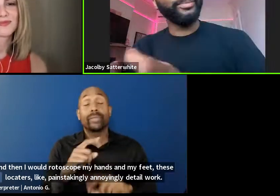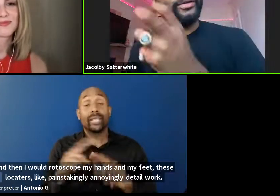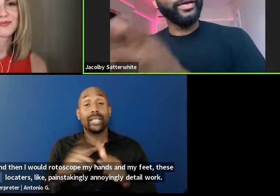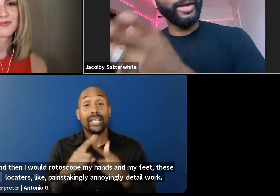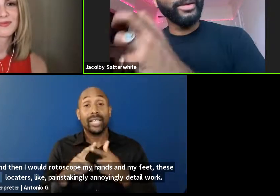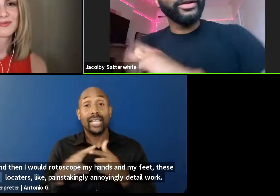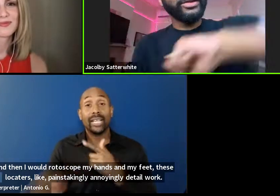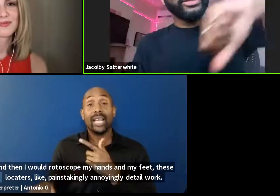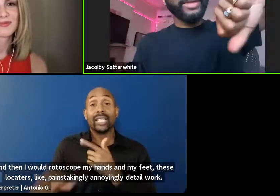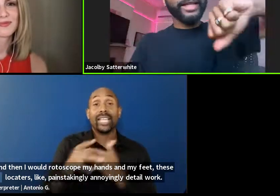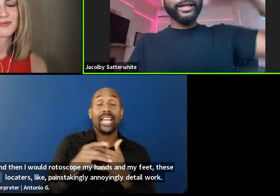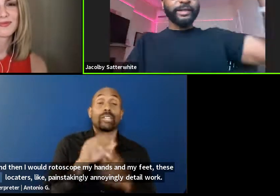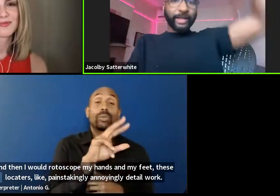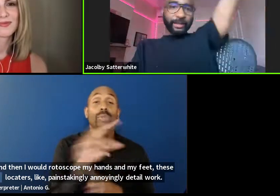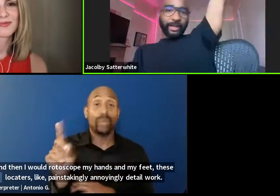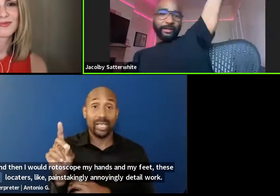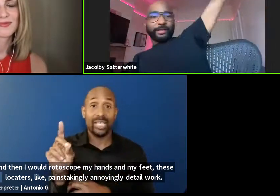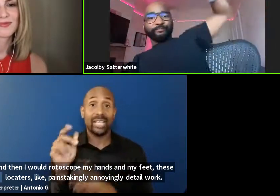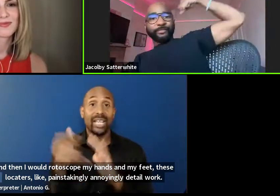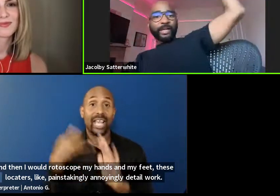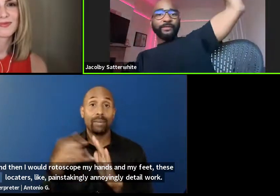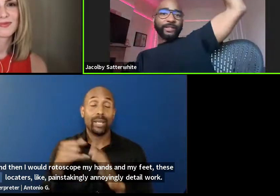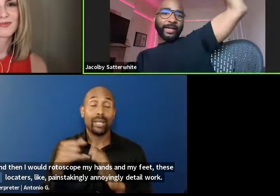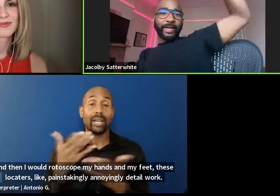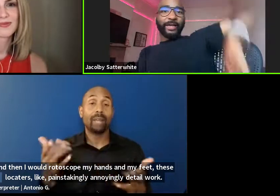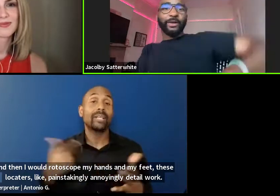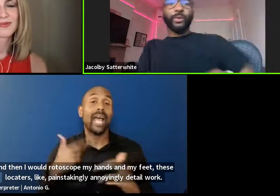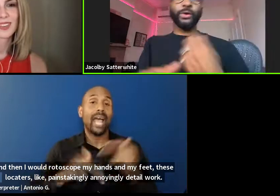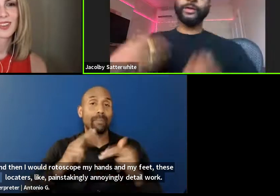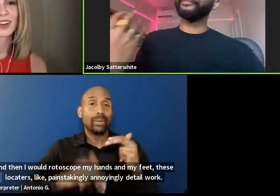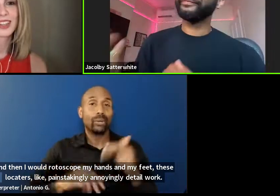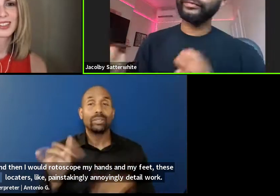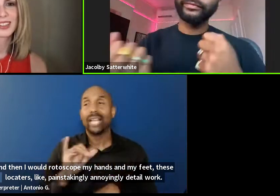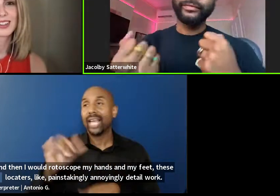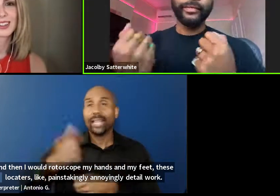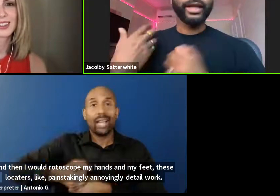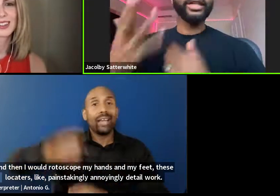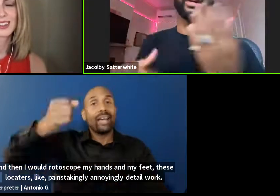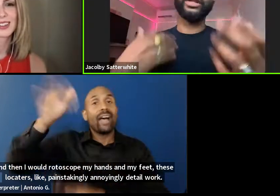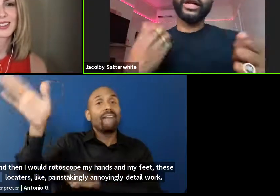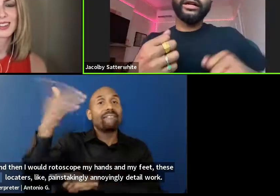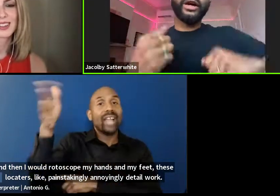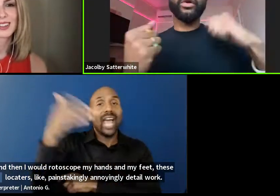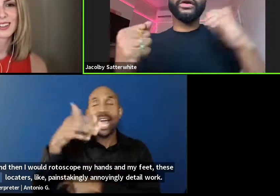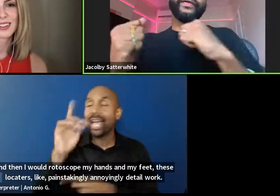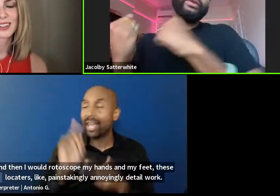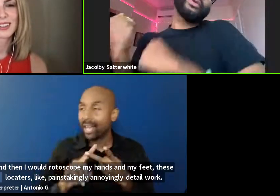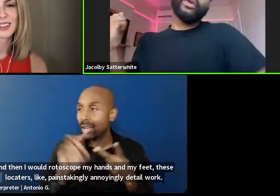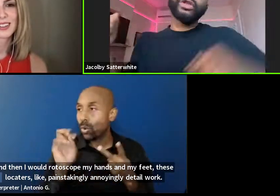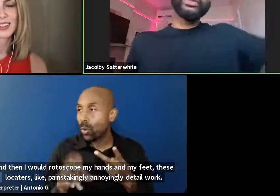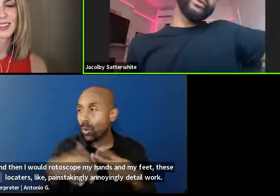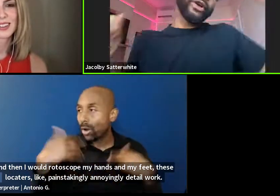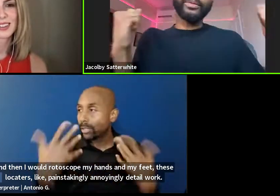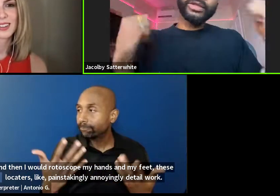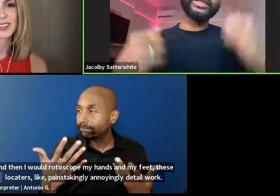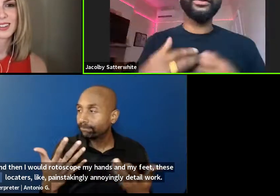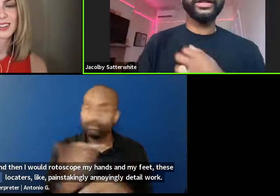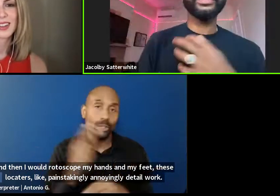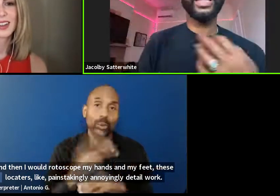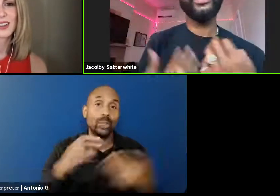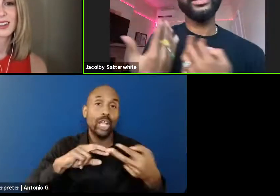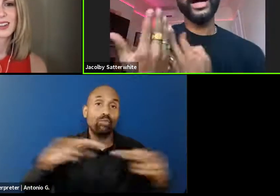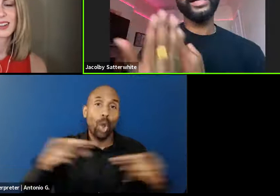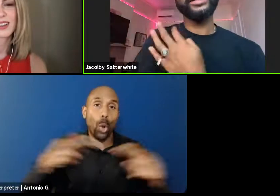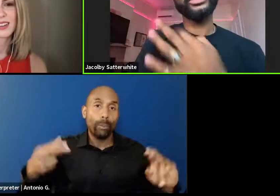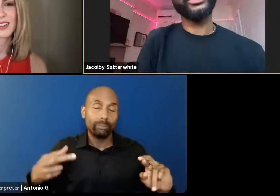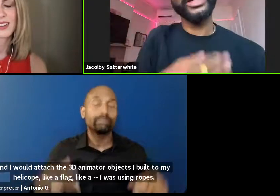objects that I built from my mother's onto my hand, like a flag, or, you know, like a, if I was using ropes. And so